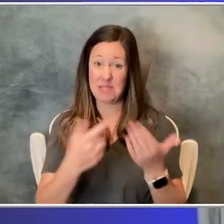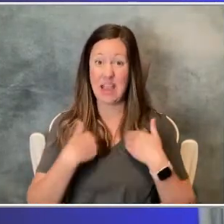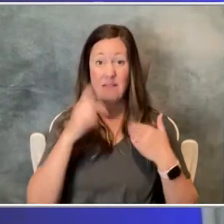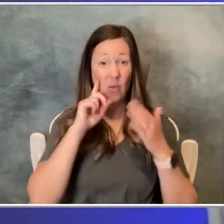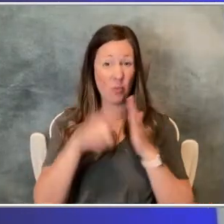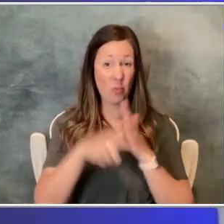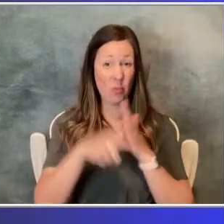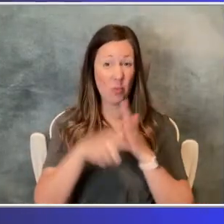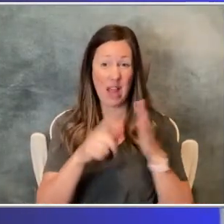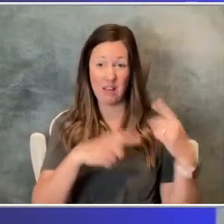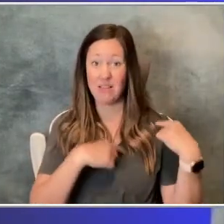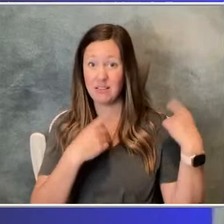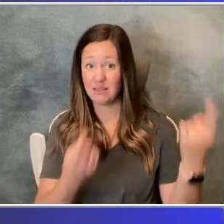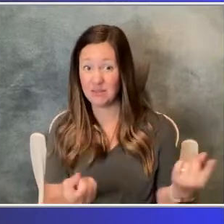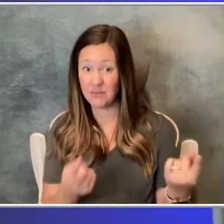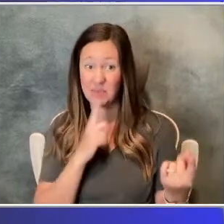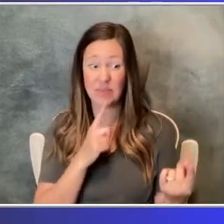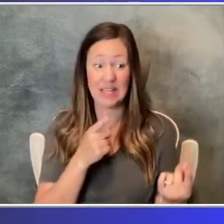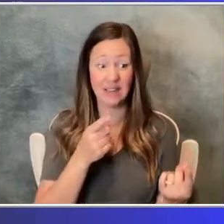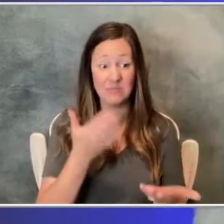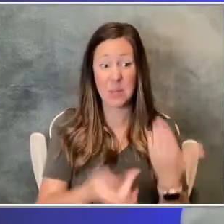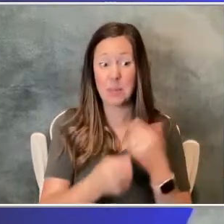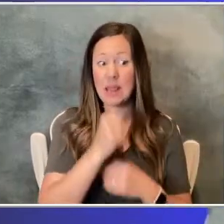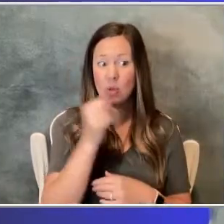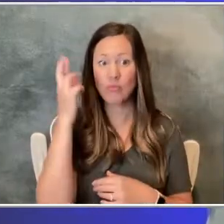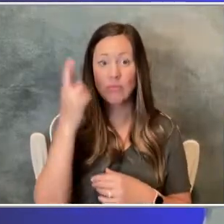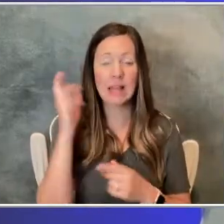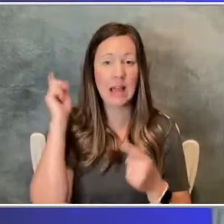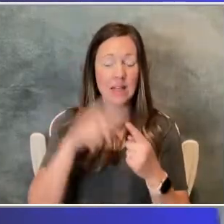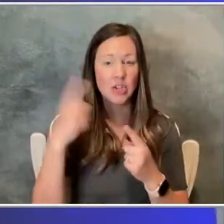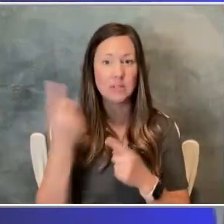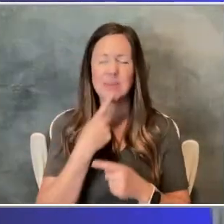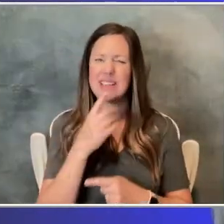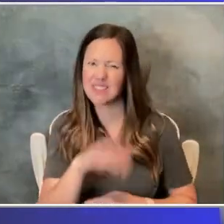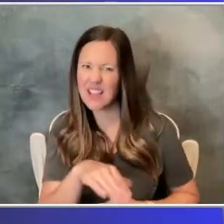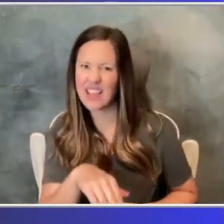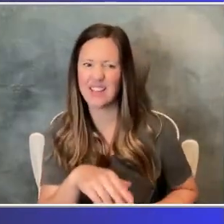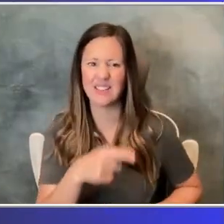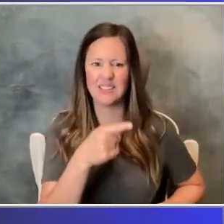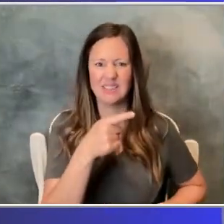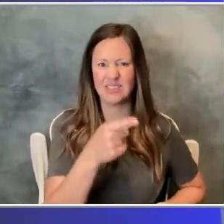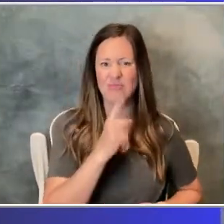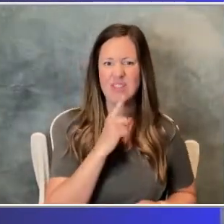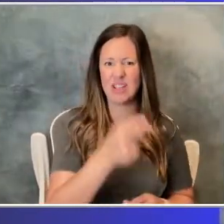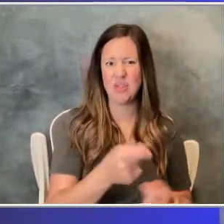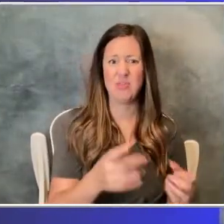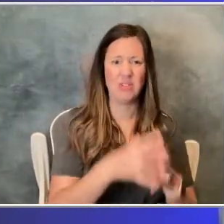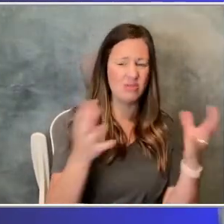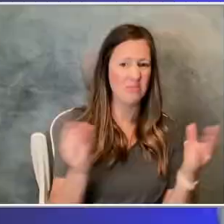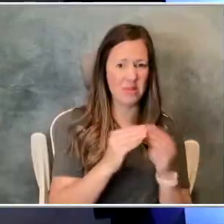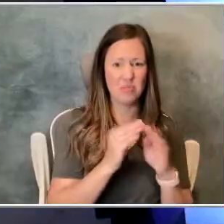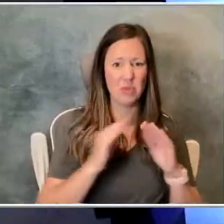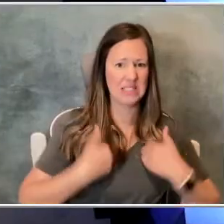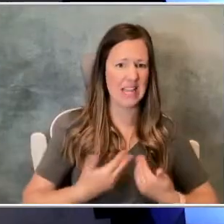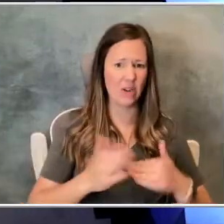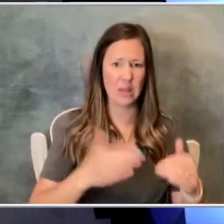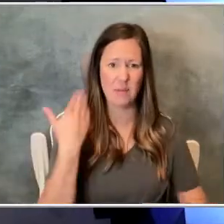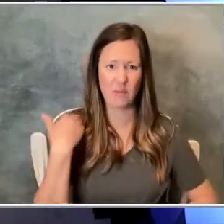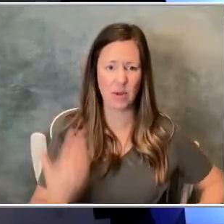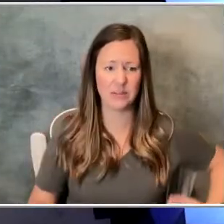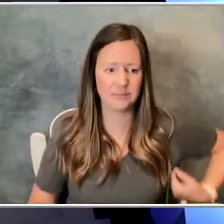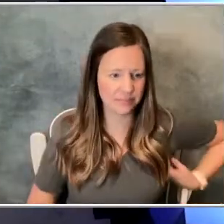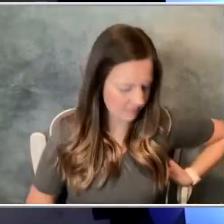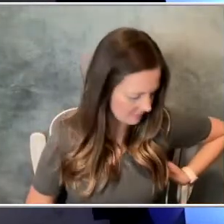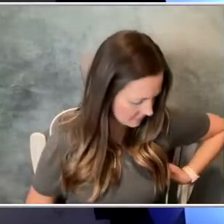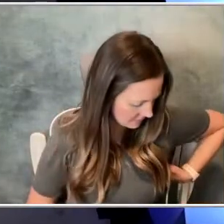they don't really pick up on until someone says, hey, you've got to go in. You are way more tired than you've been before. So Dr.